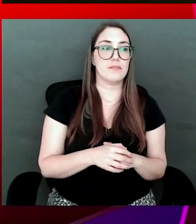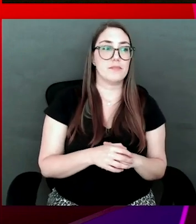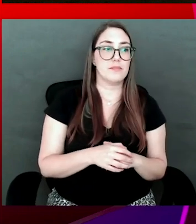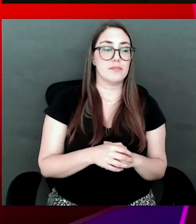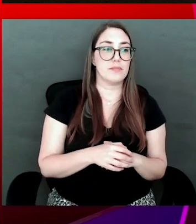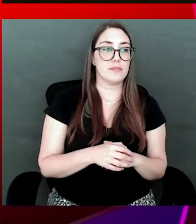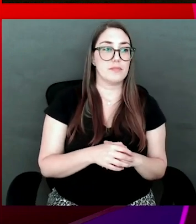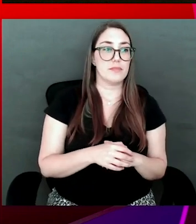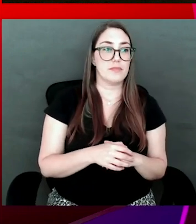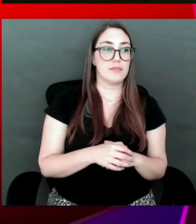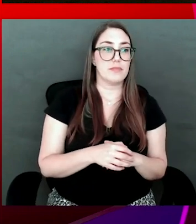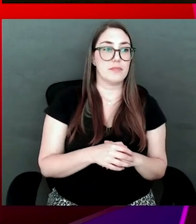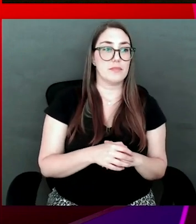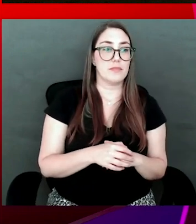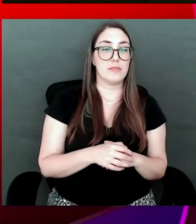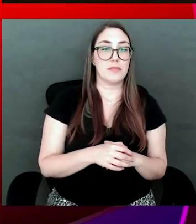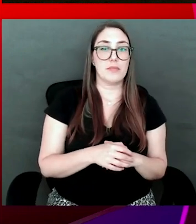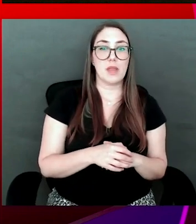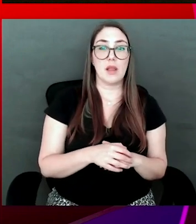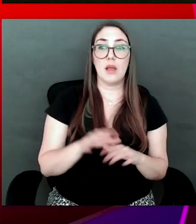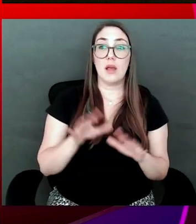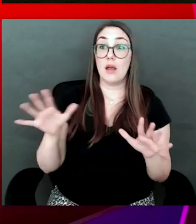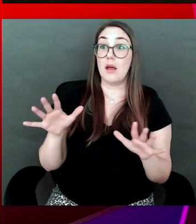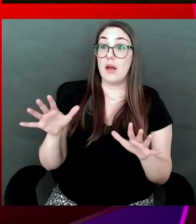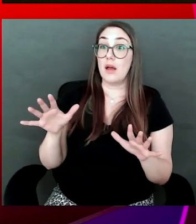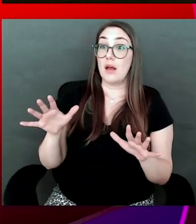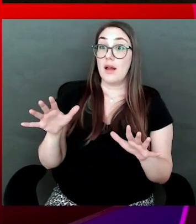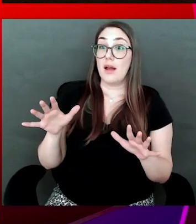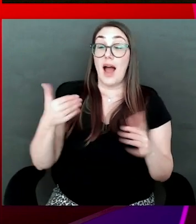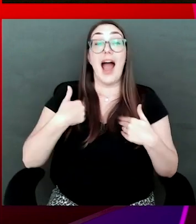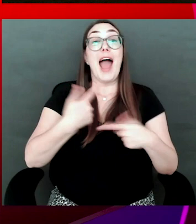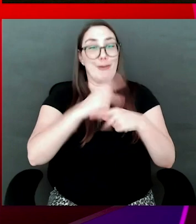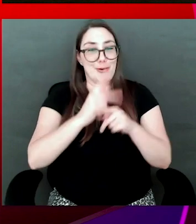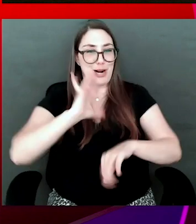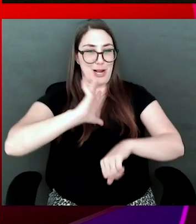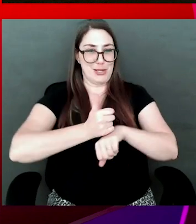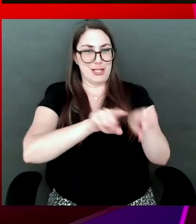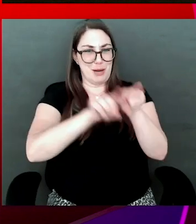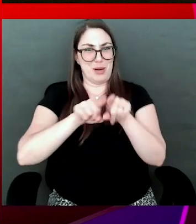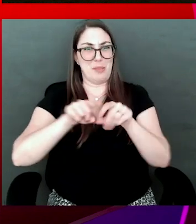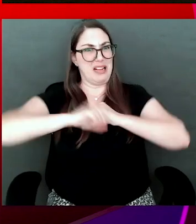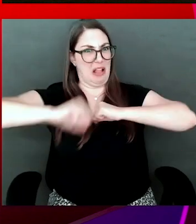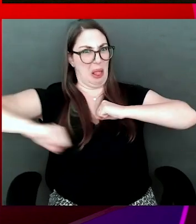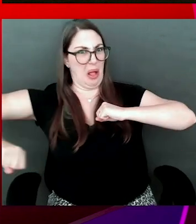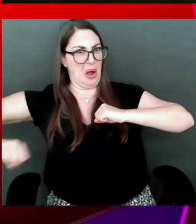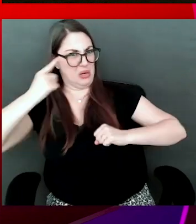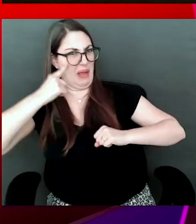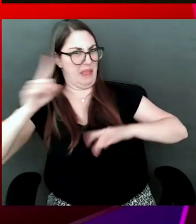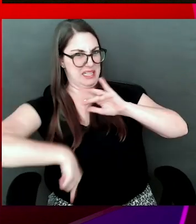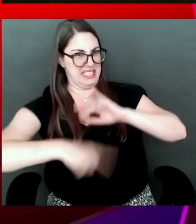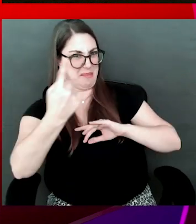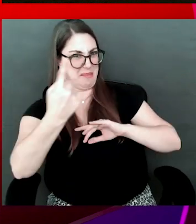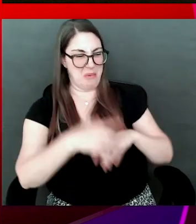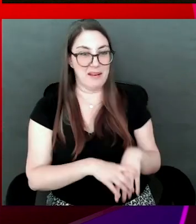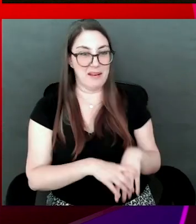All right, I think we'll skip. I have sort of this production setup as well, but it's a long, so we'll probably skip that.